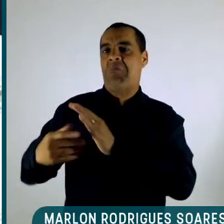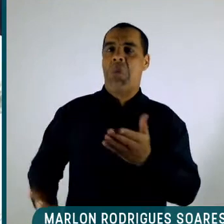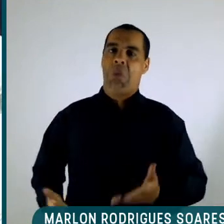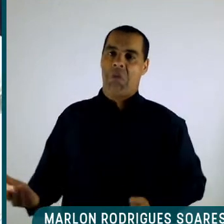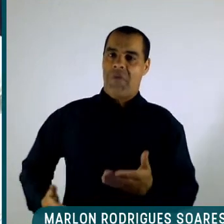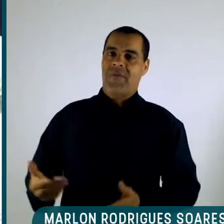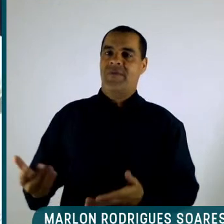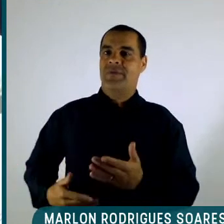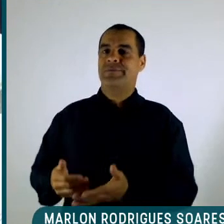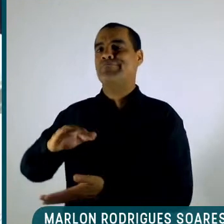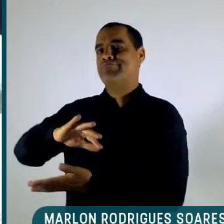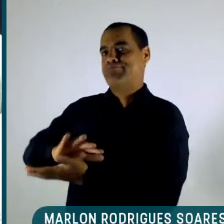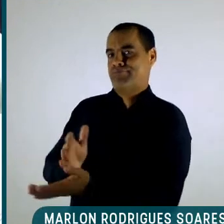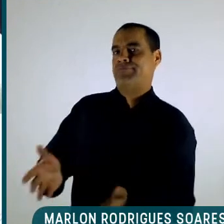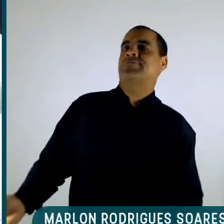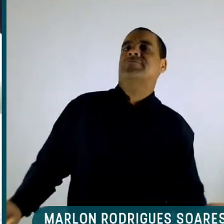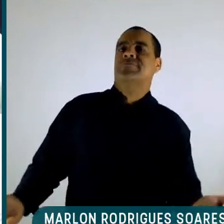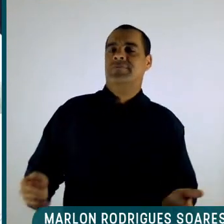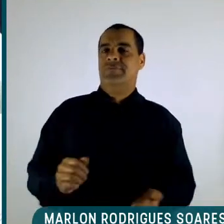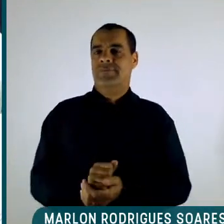their housemaids.